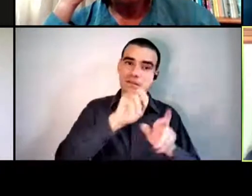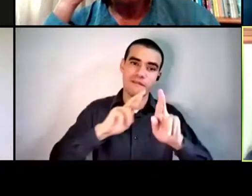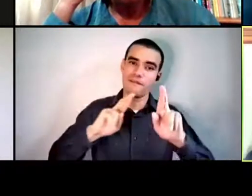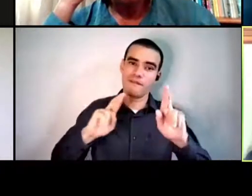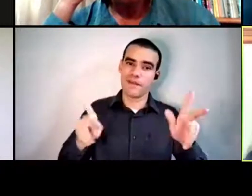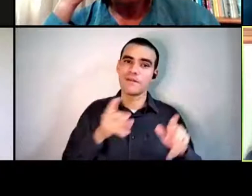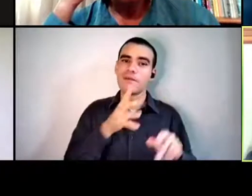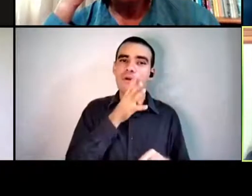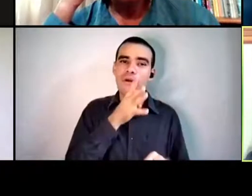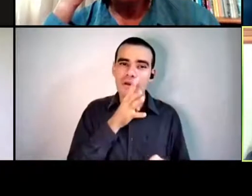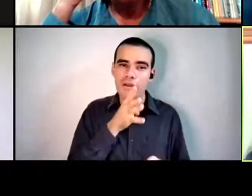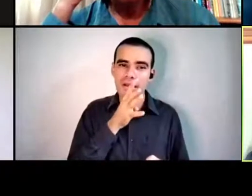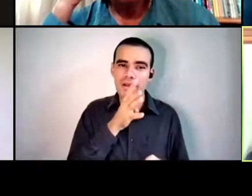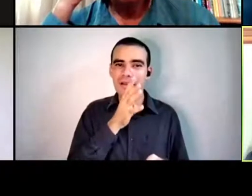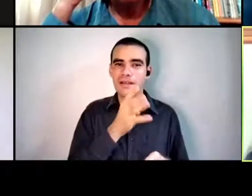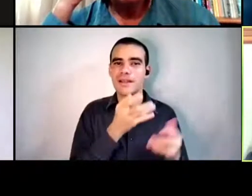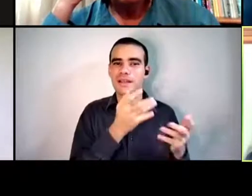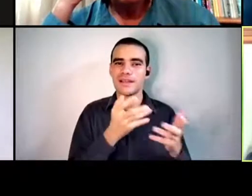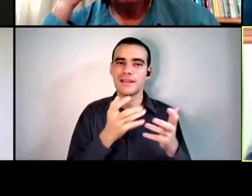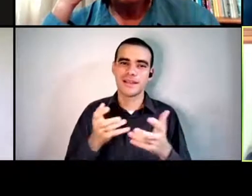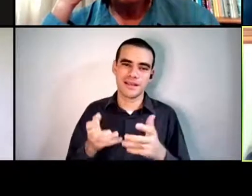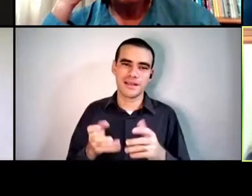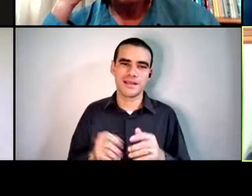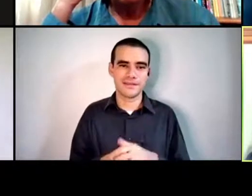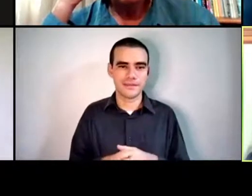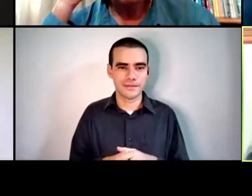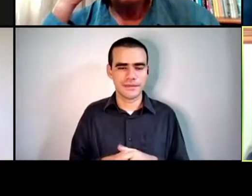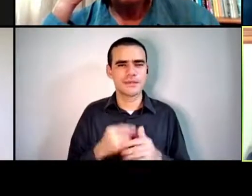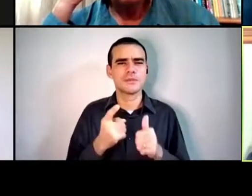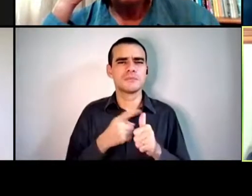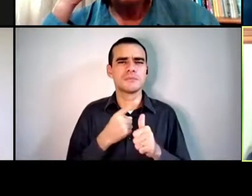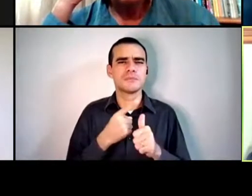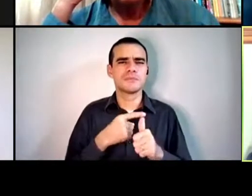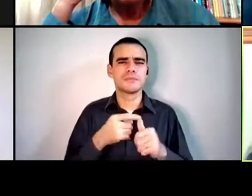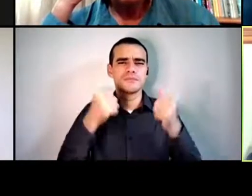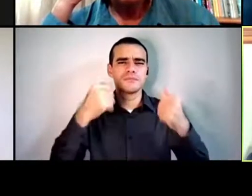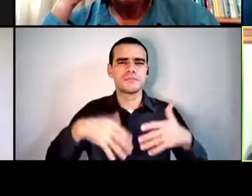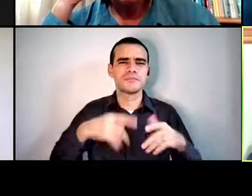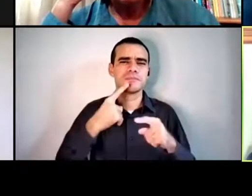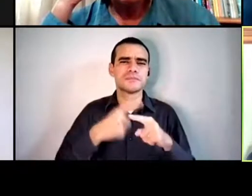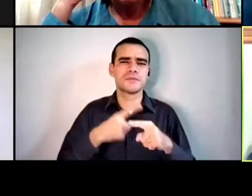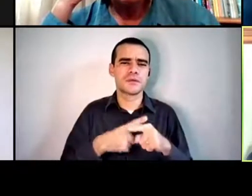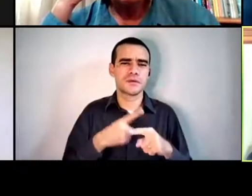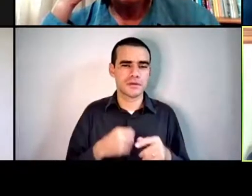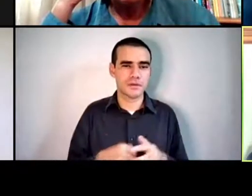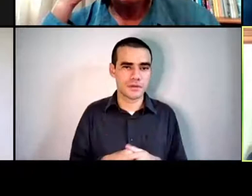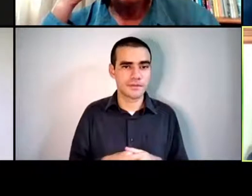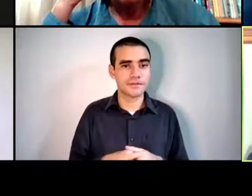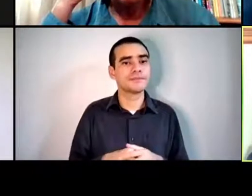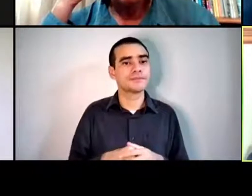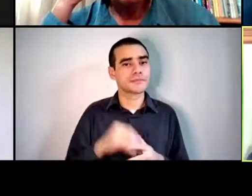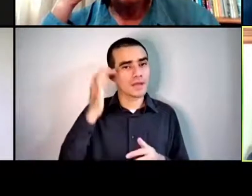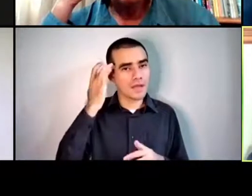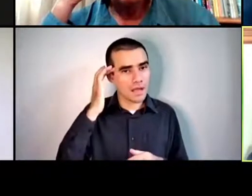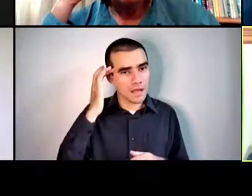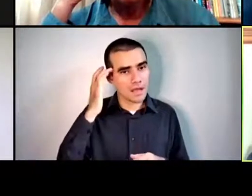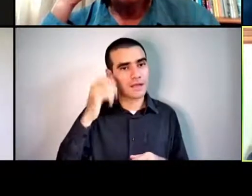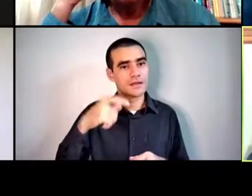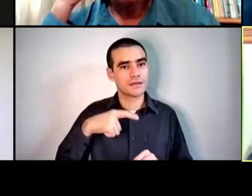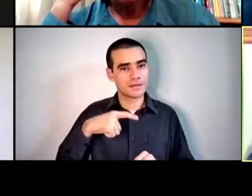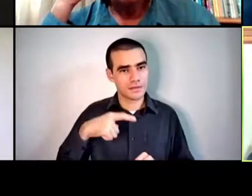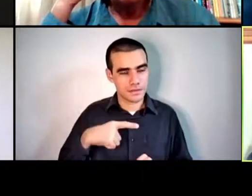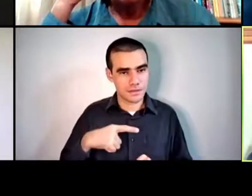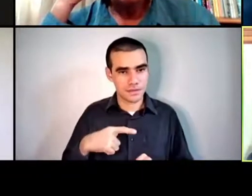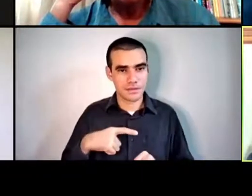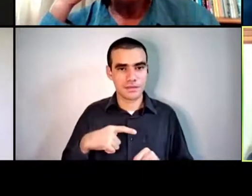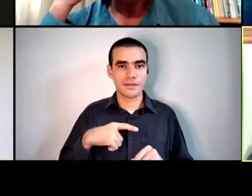got there, he was different. He had knowledge that nobody had. So why do I tell this story here? There's a